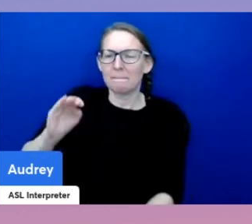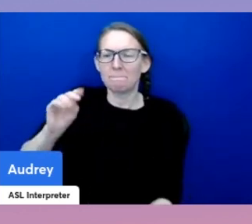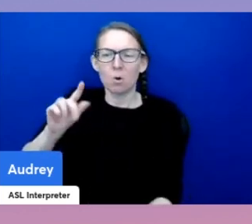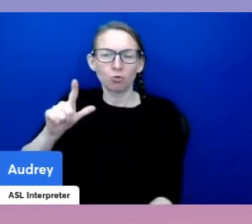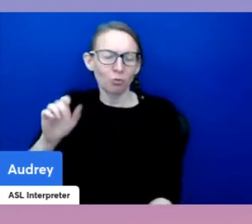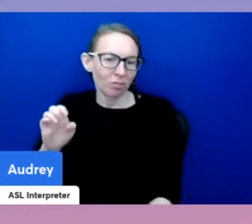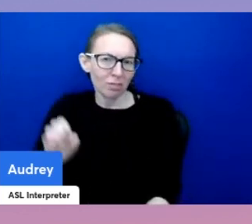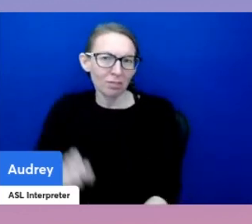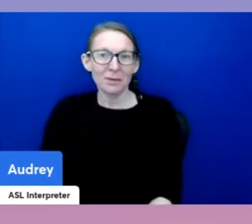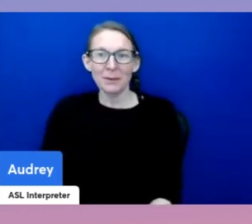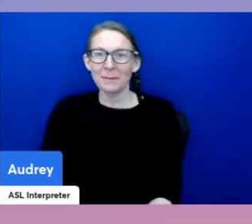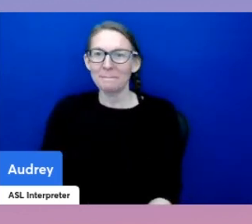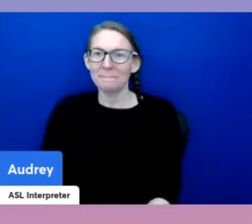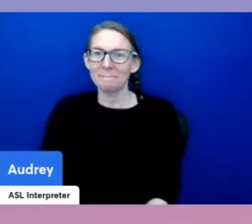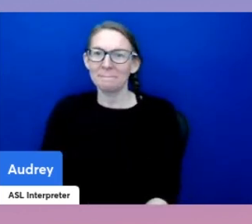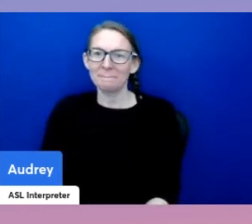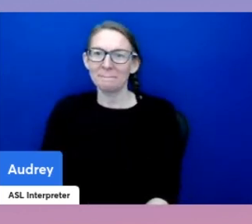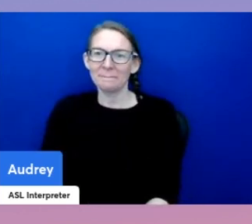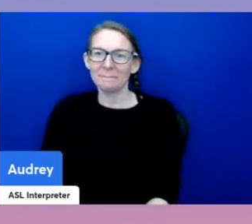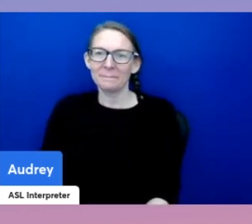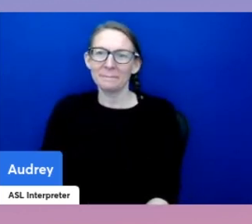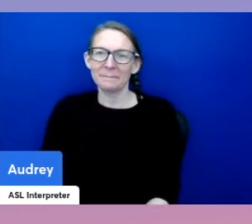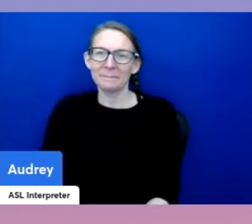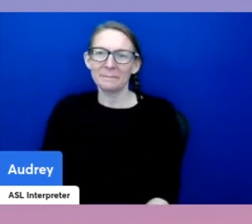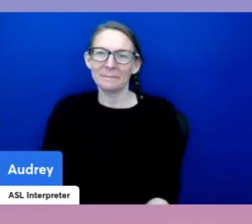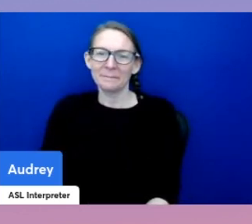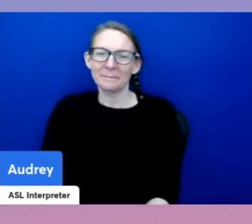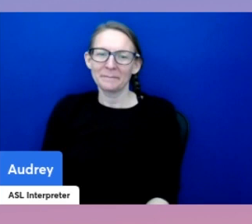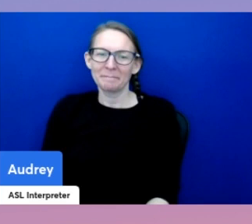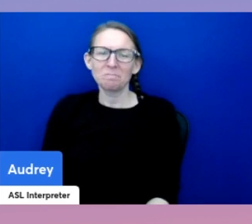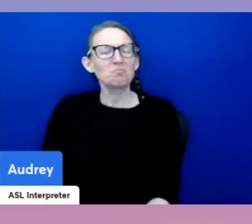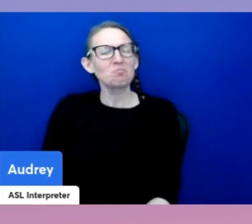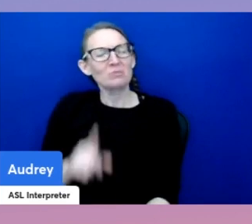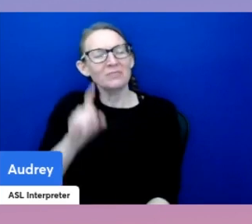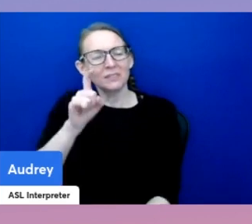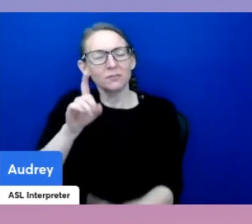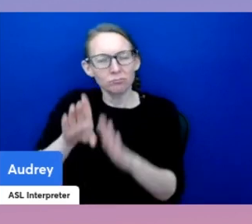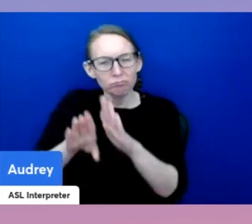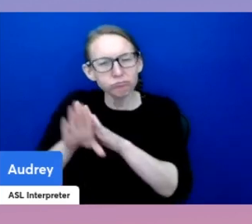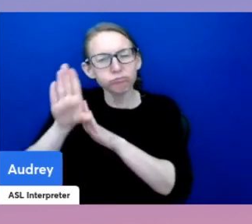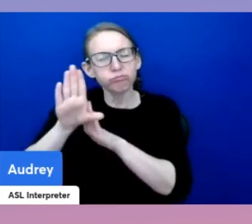Yeah, the point is, yeah, we need the customer trust.